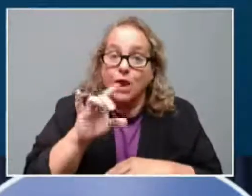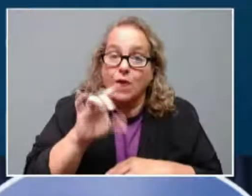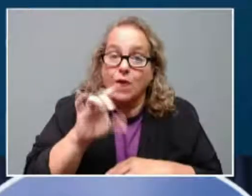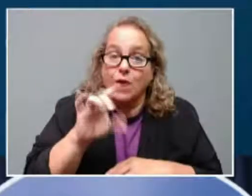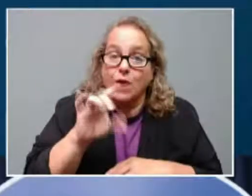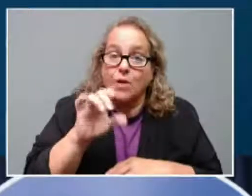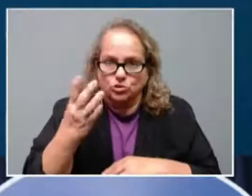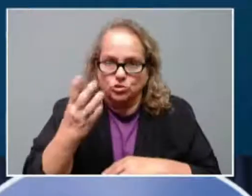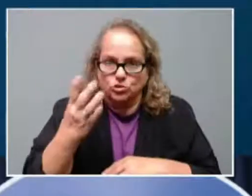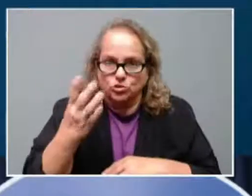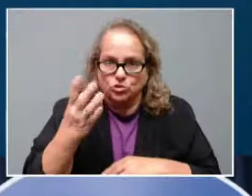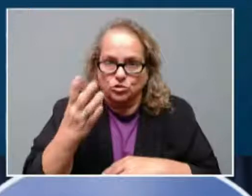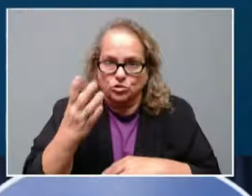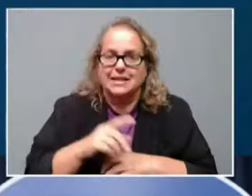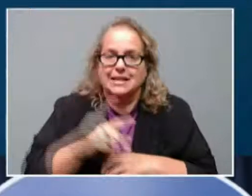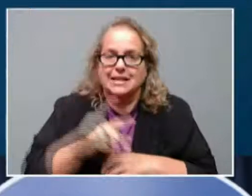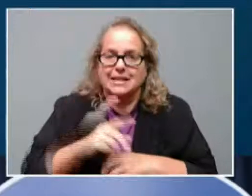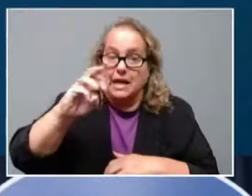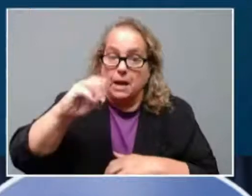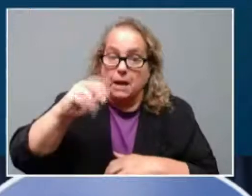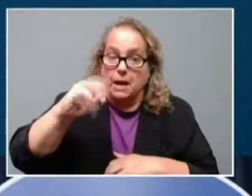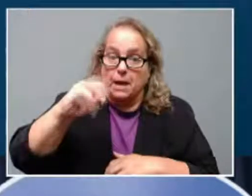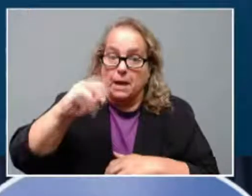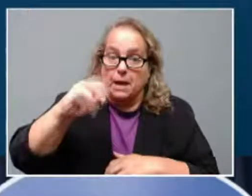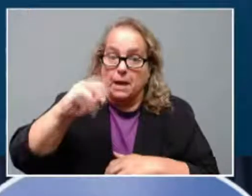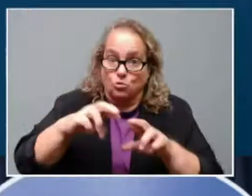In the Tenco region, 4 companies are expected to create